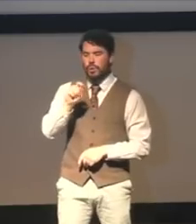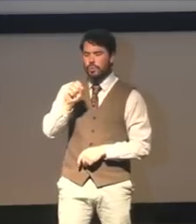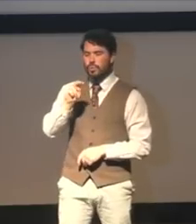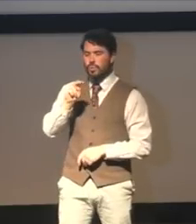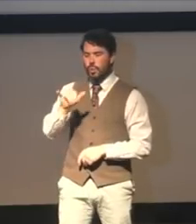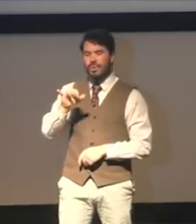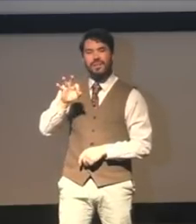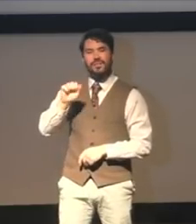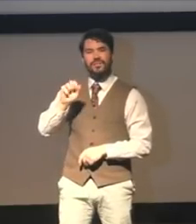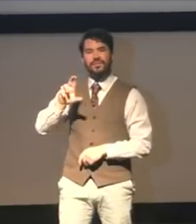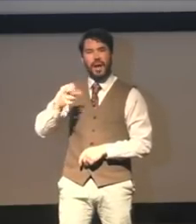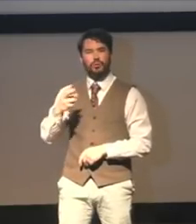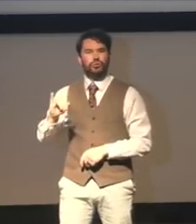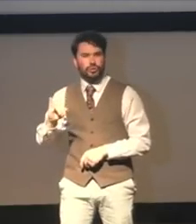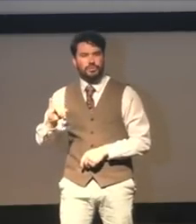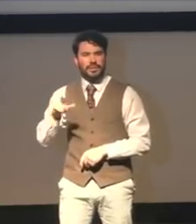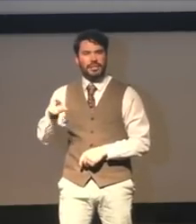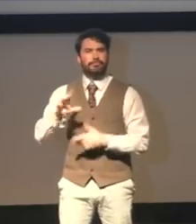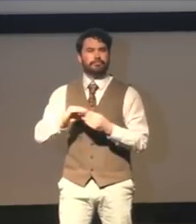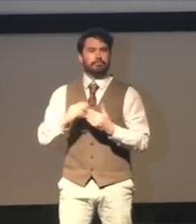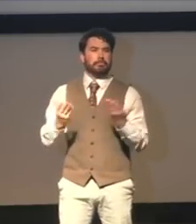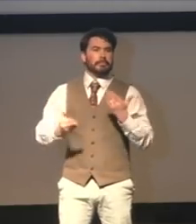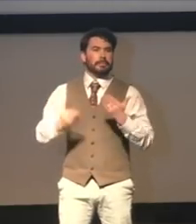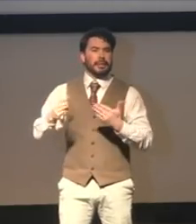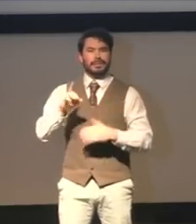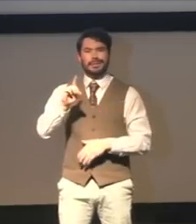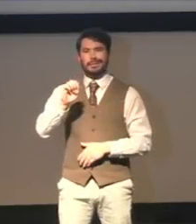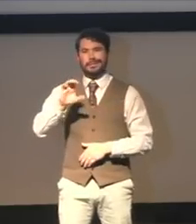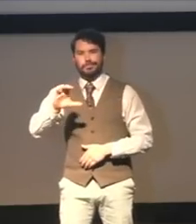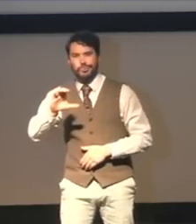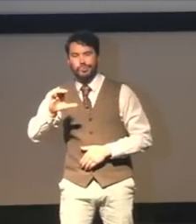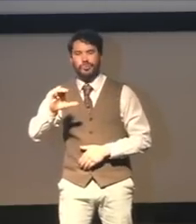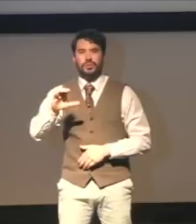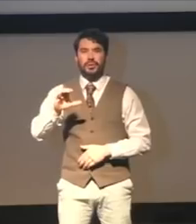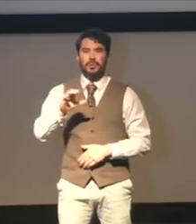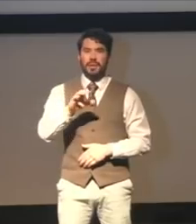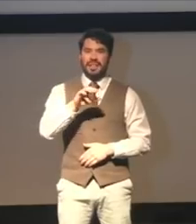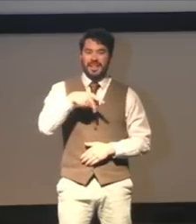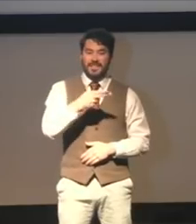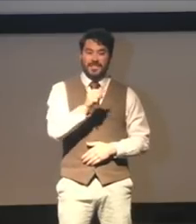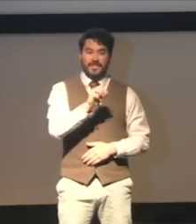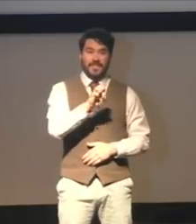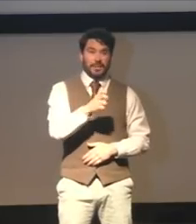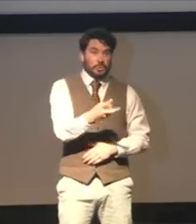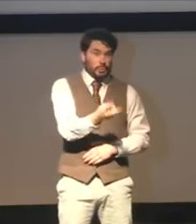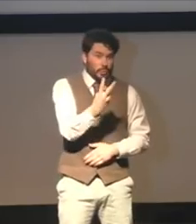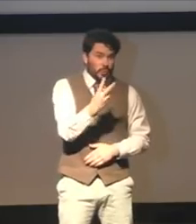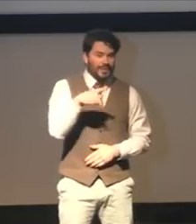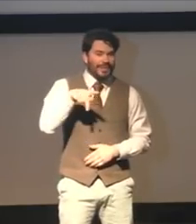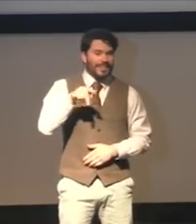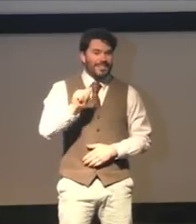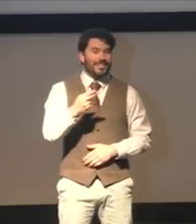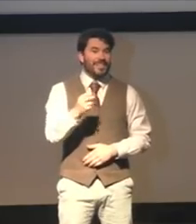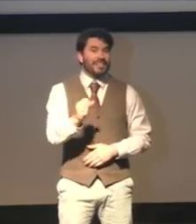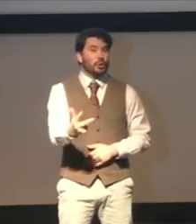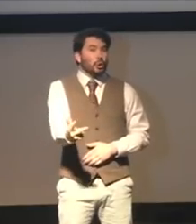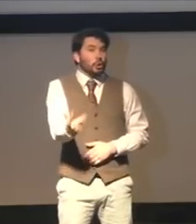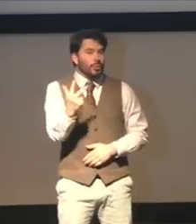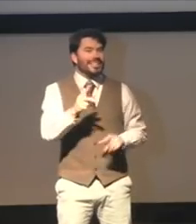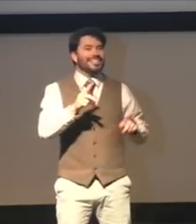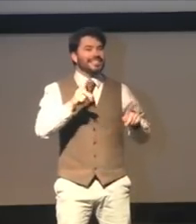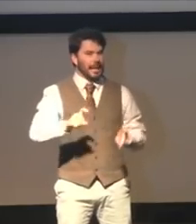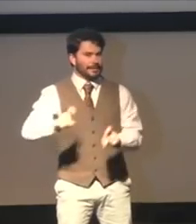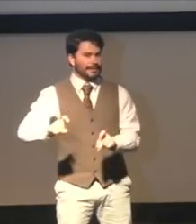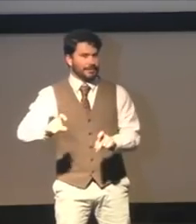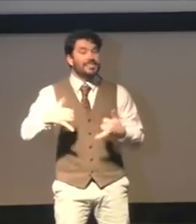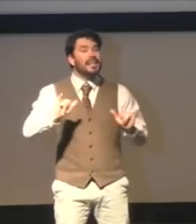thinking, by the end of the year, a vaccine may be available in phase 2 and phase 3 trials. But it is going to be a